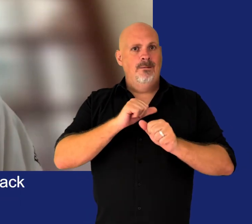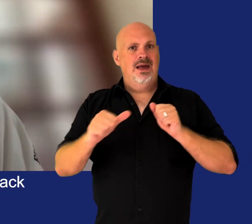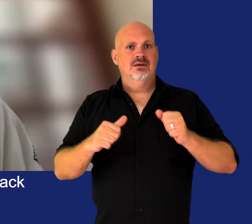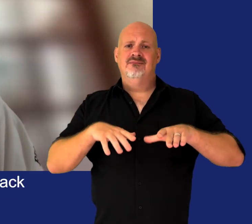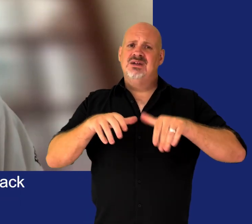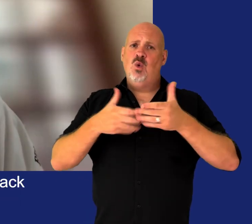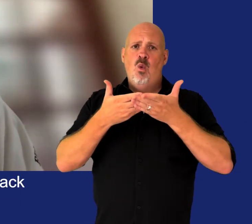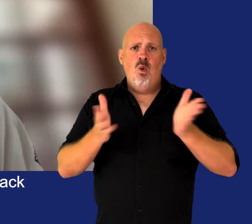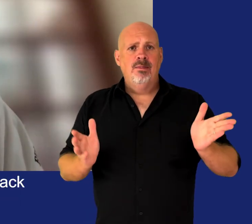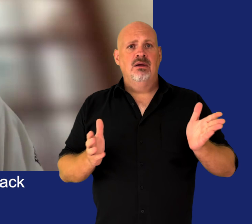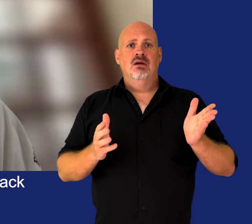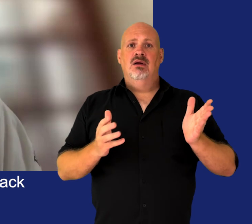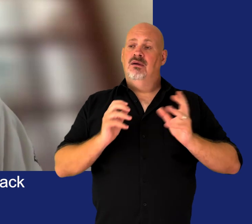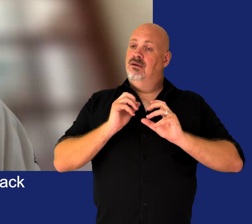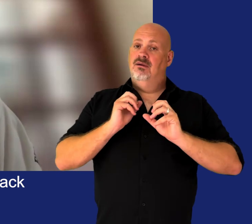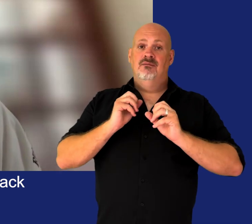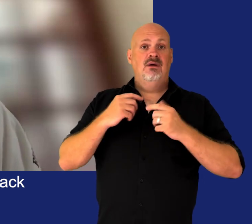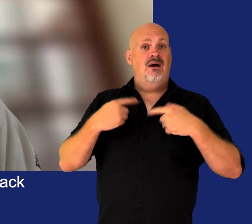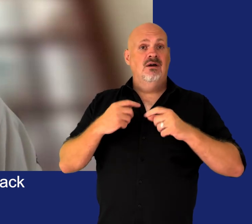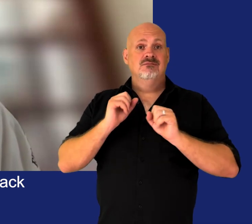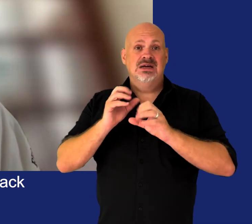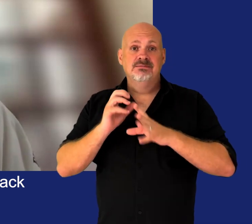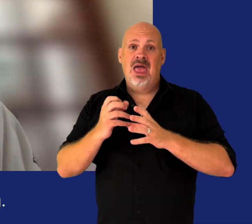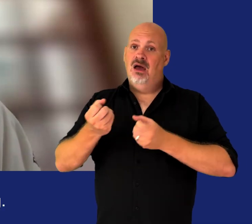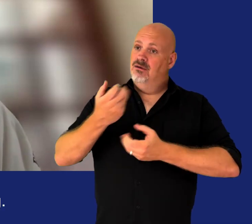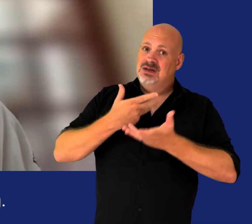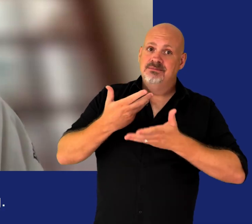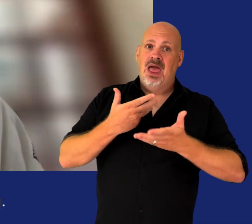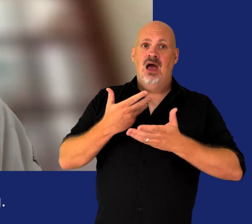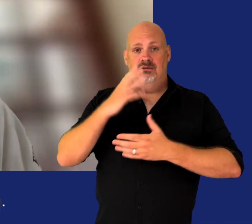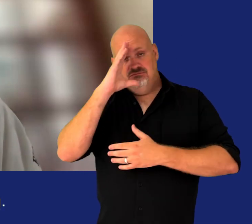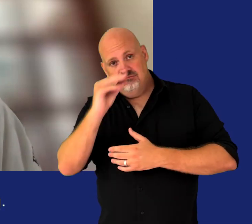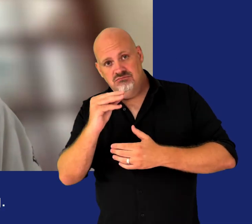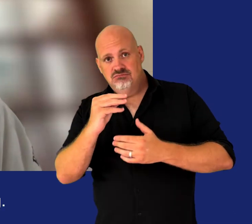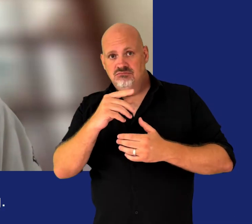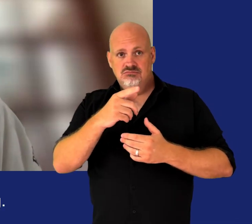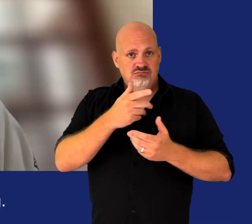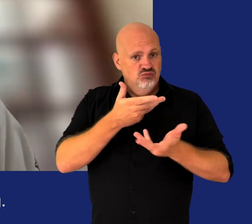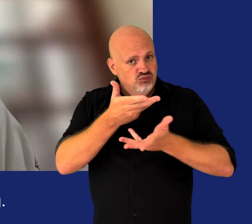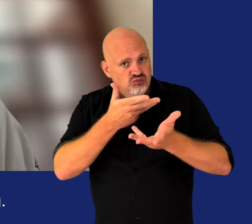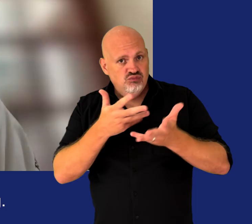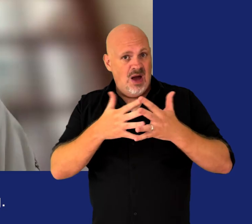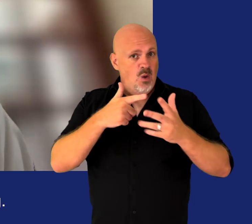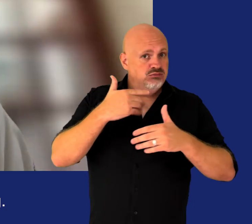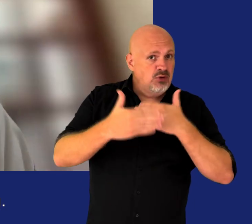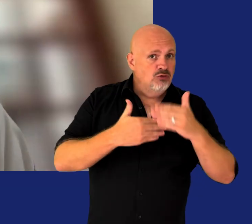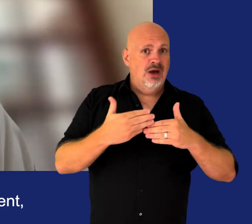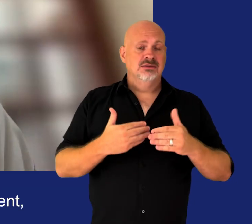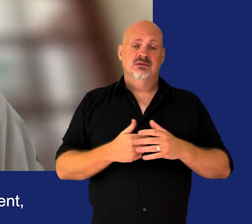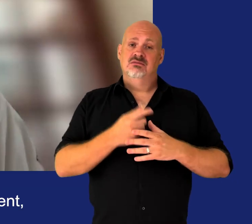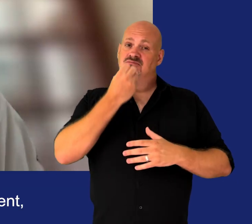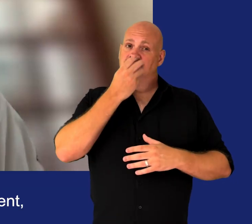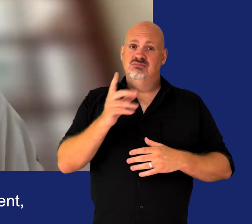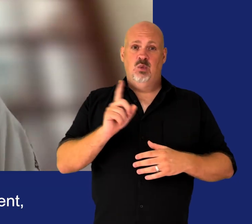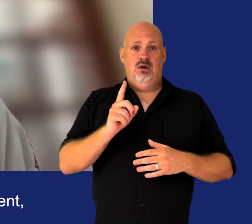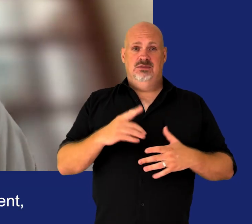The physio is also open and available to feedback both before class and after class in terms of sort of feedback on how you feel you're progressing. And the